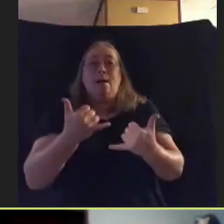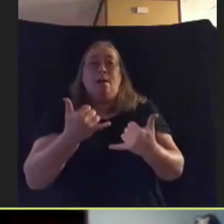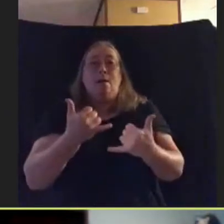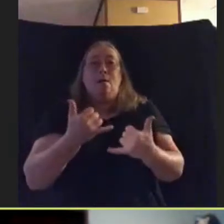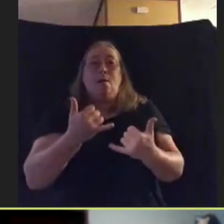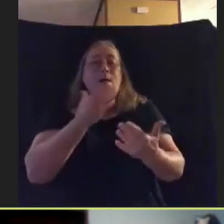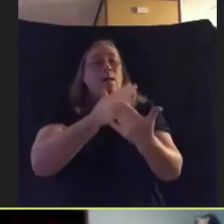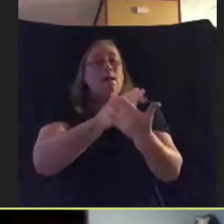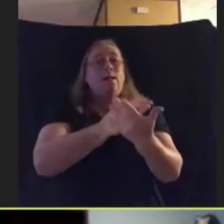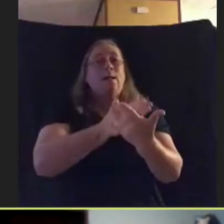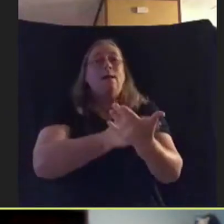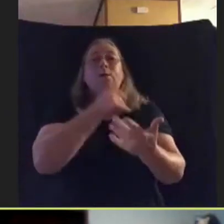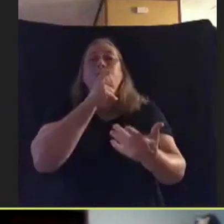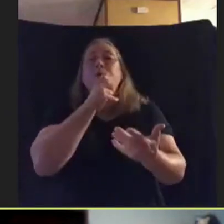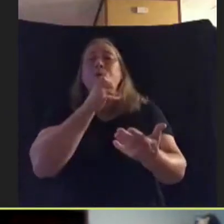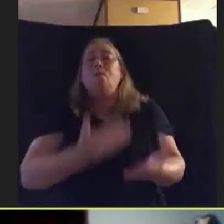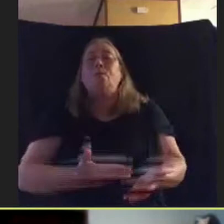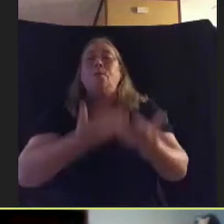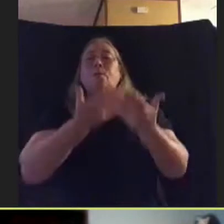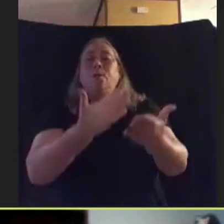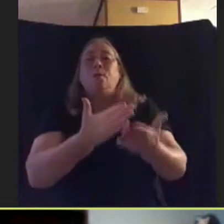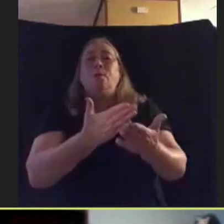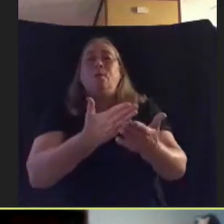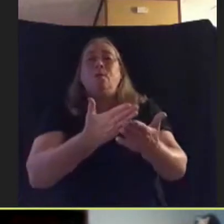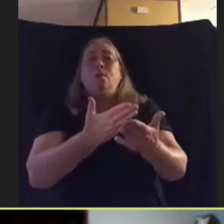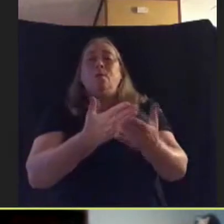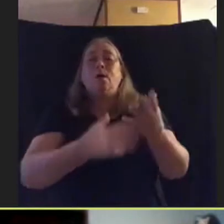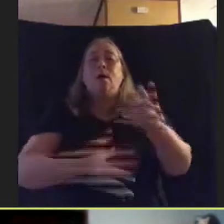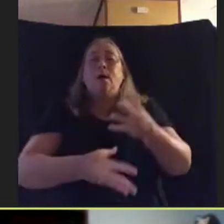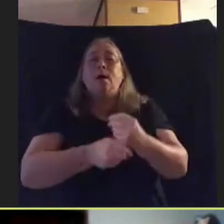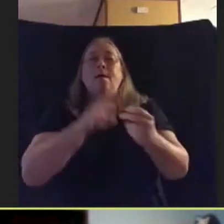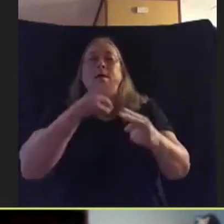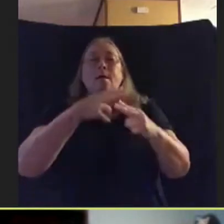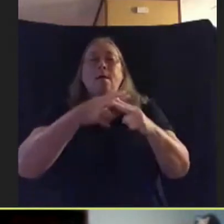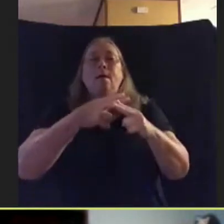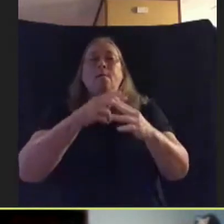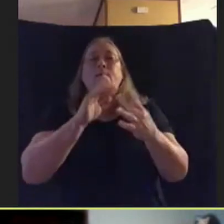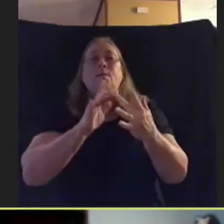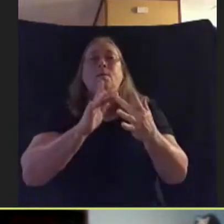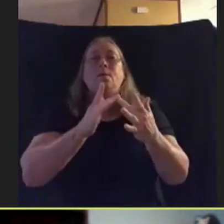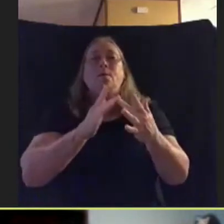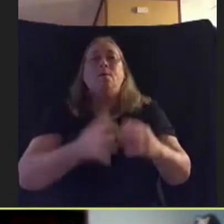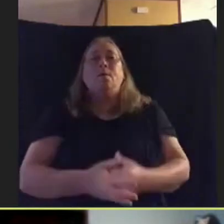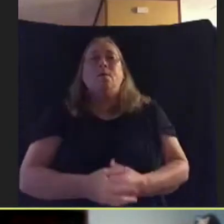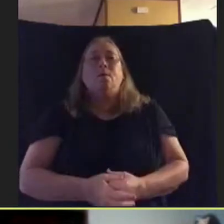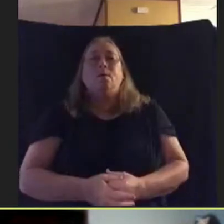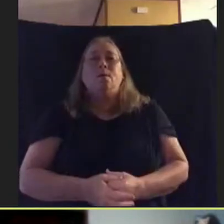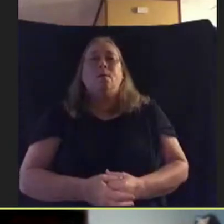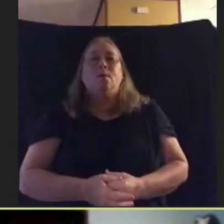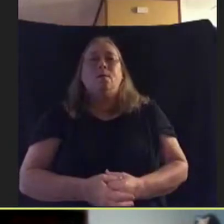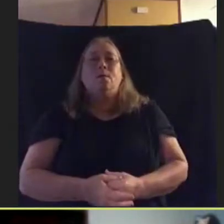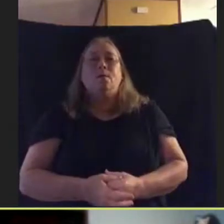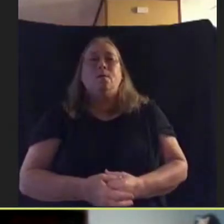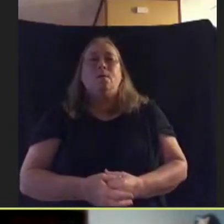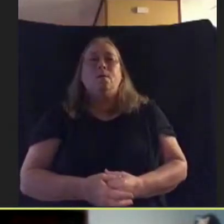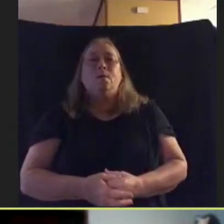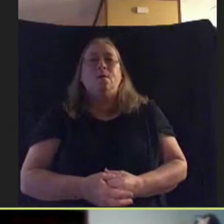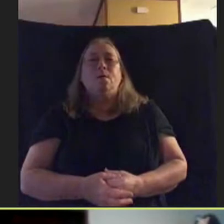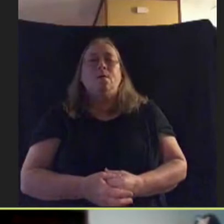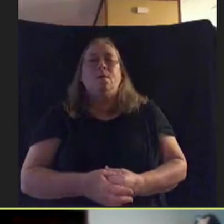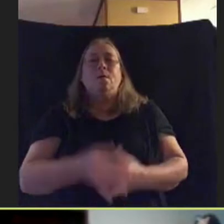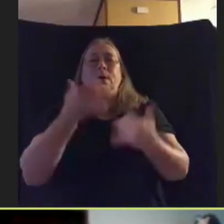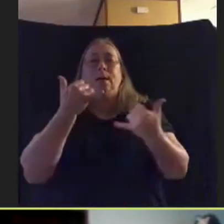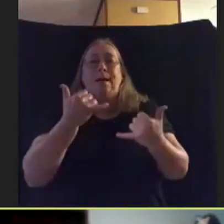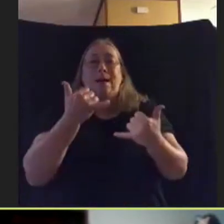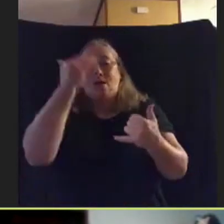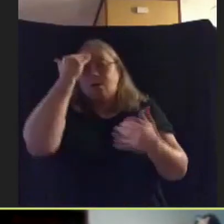provider and we report their name out on the website, that in fact they are ready and prepared and have that vaccine and be able